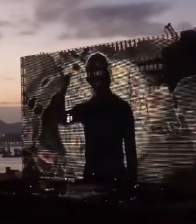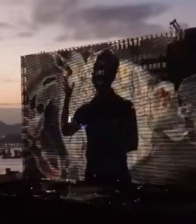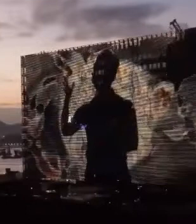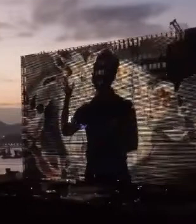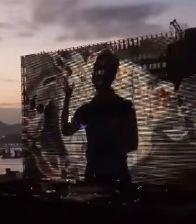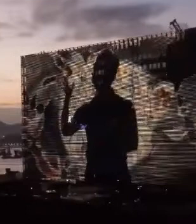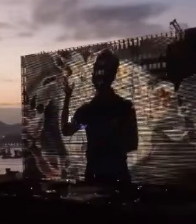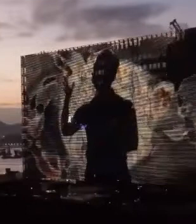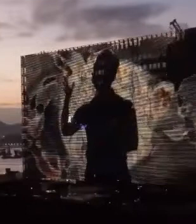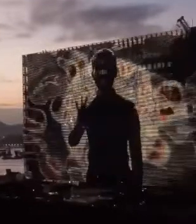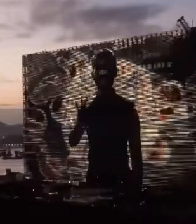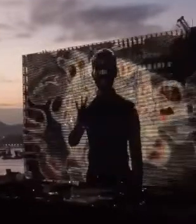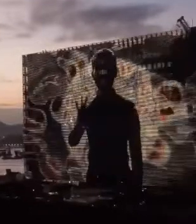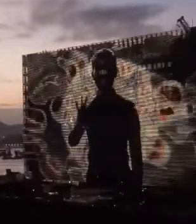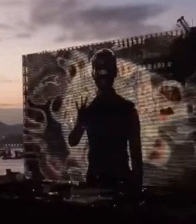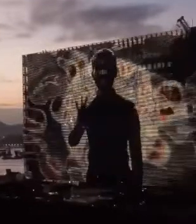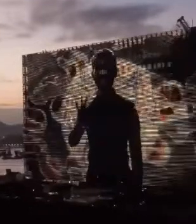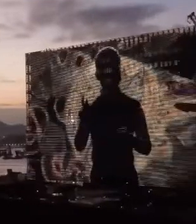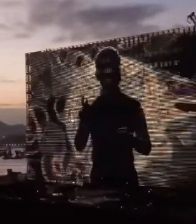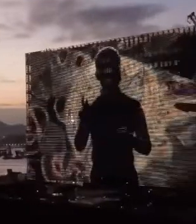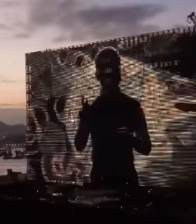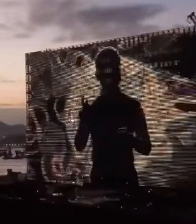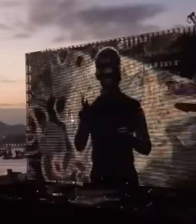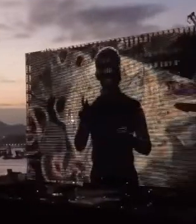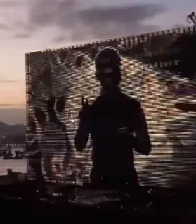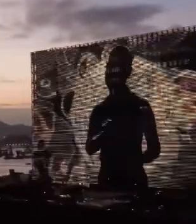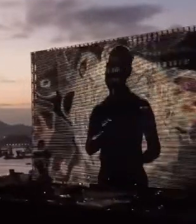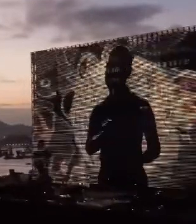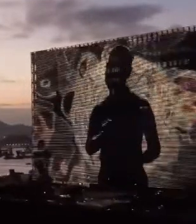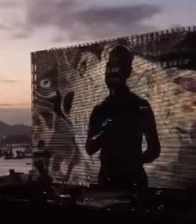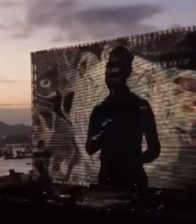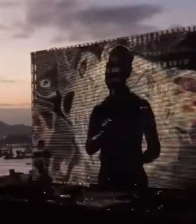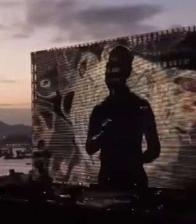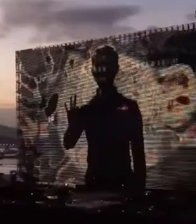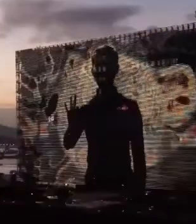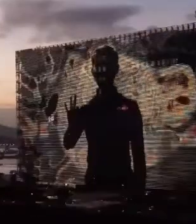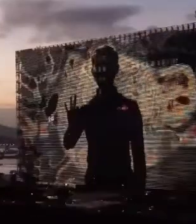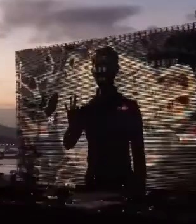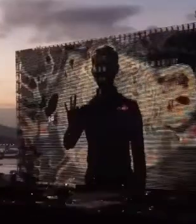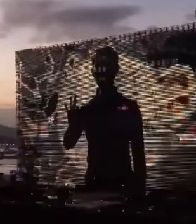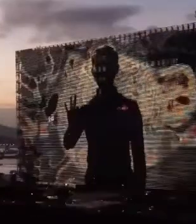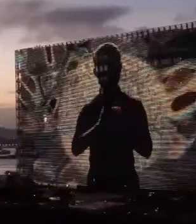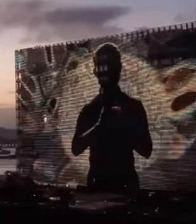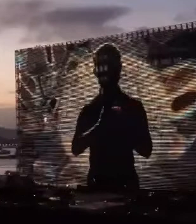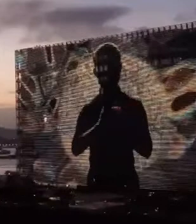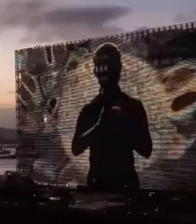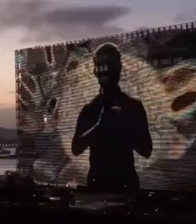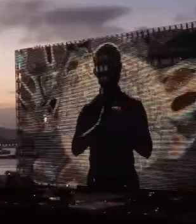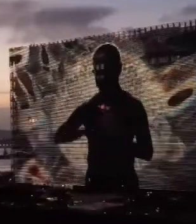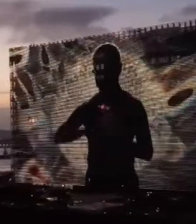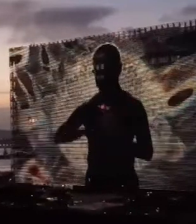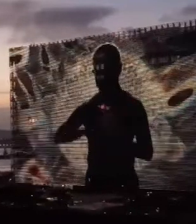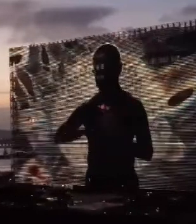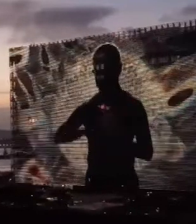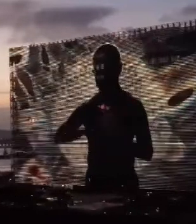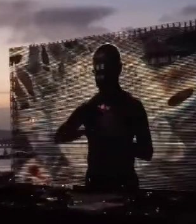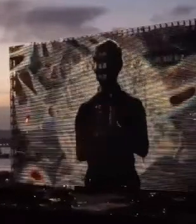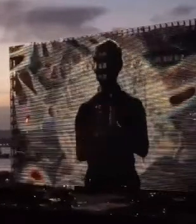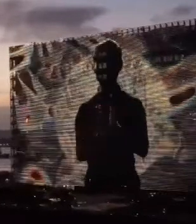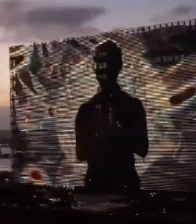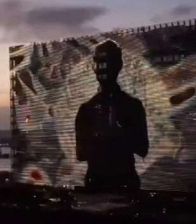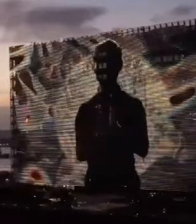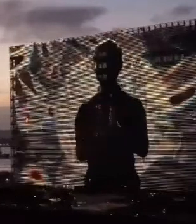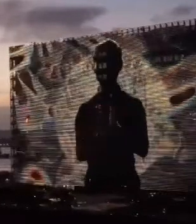So it's a very beautiful moment for us that we were able to work with Ellen in this way, and that